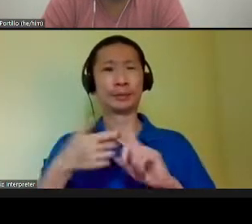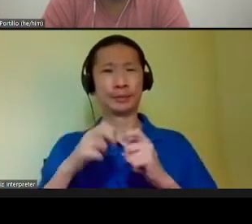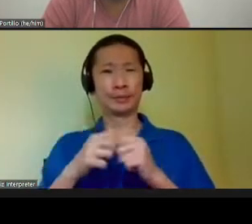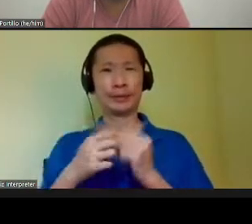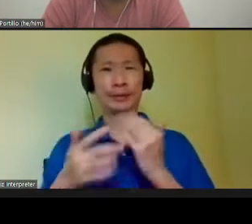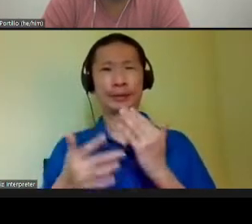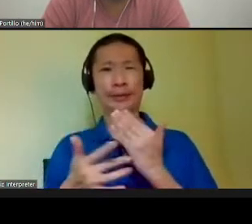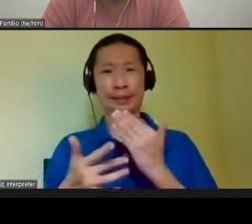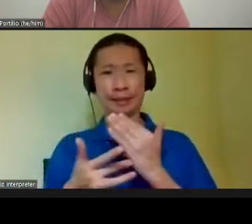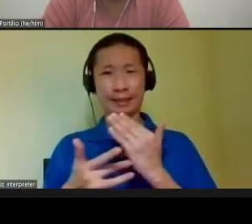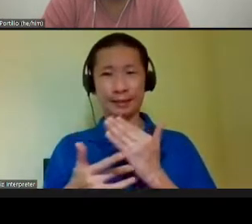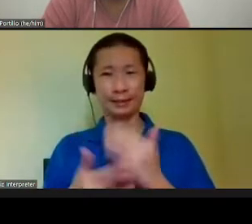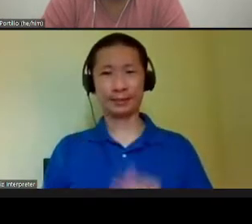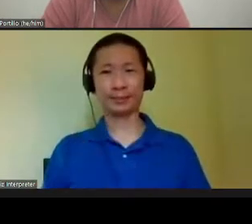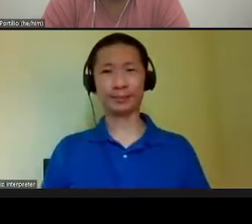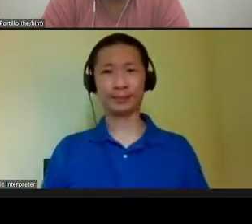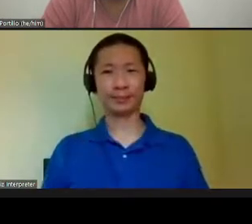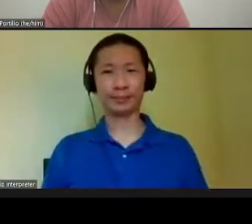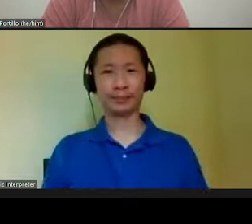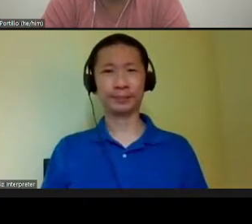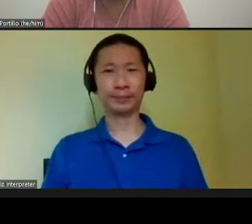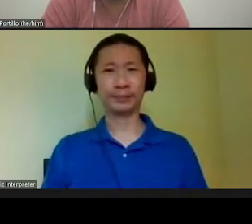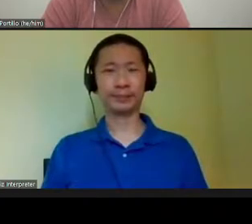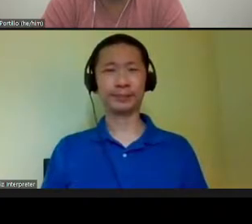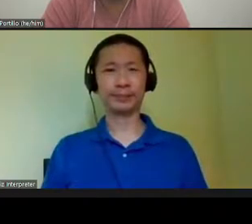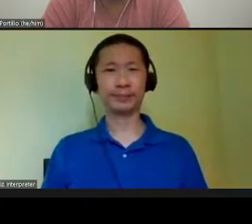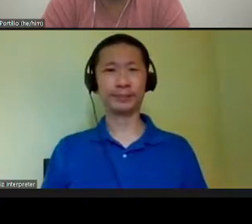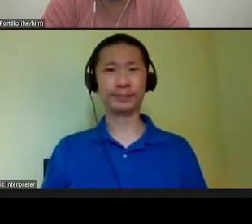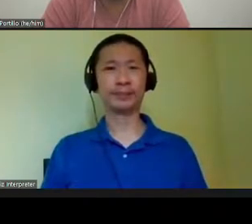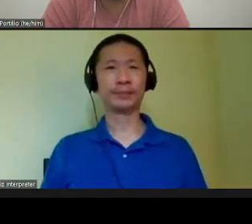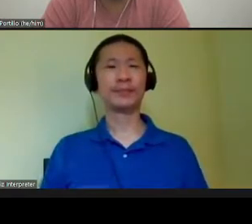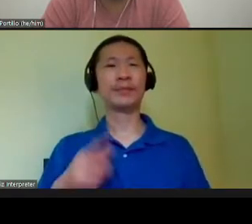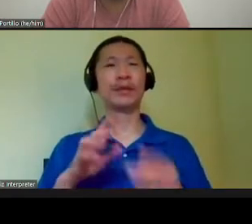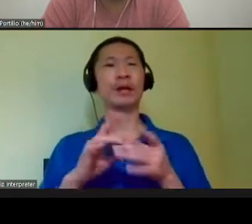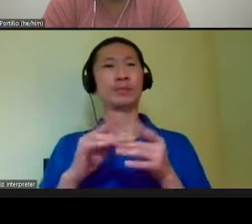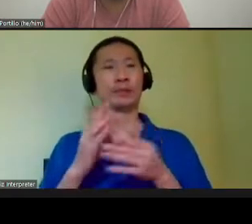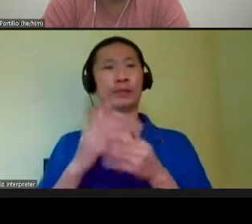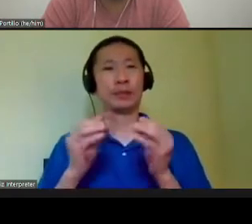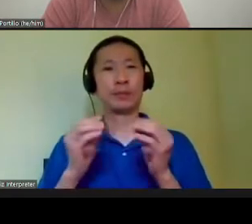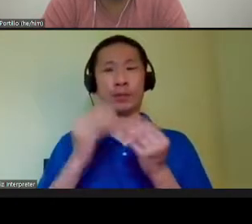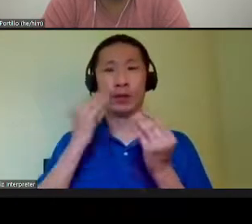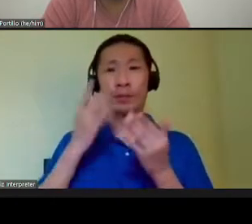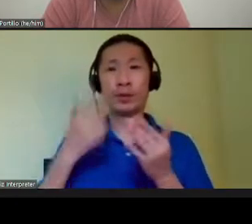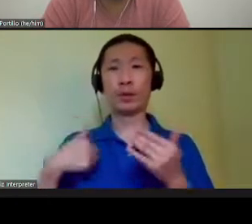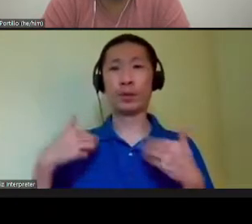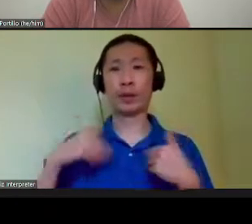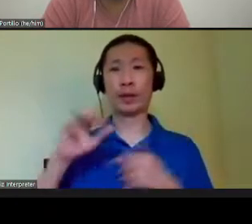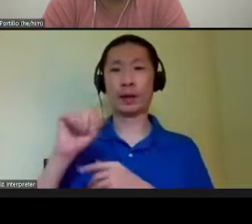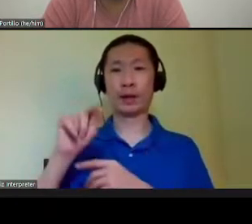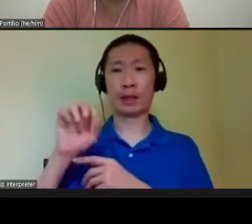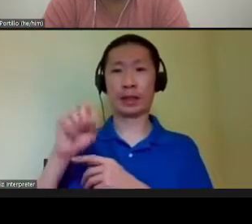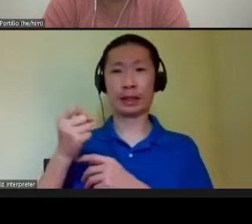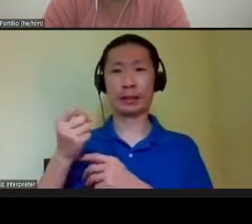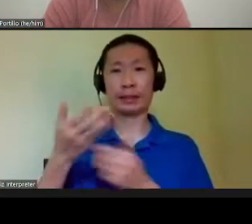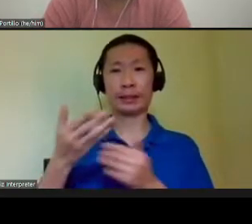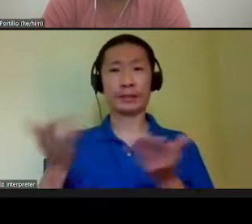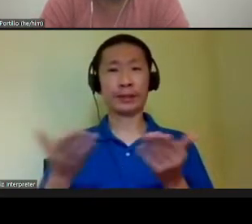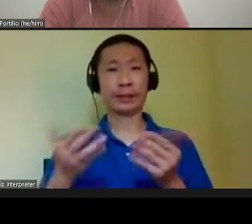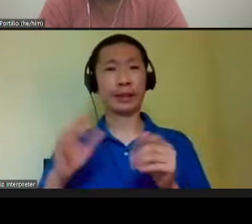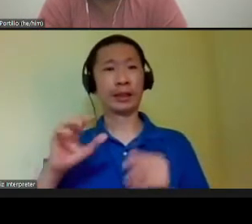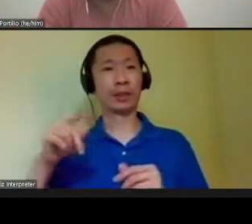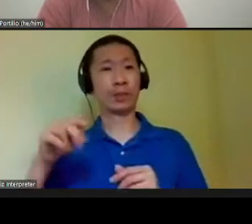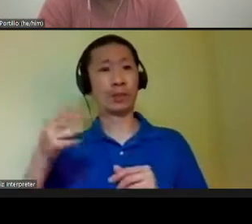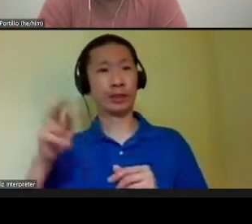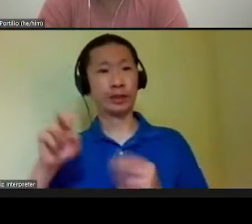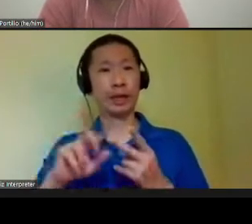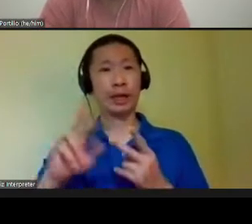technology. I'm going to give us a little bit more information. So we have Alexis's stuff here, and Portia, Kate, Jesse, if you want to